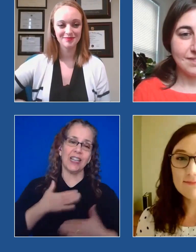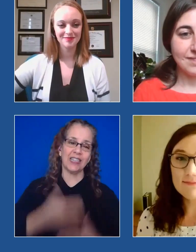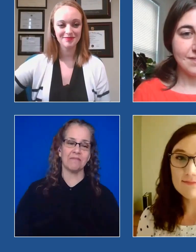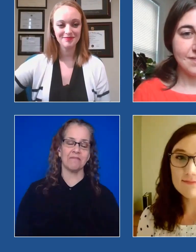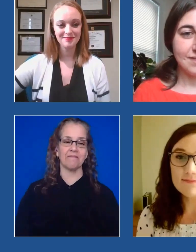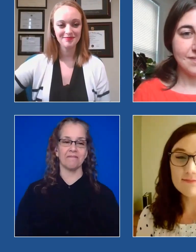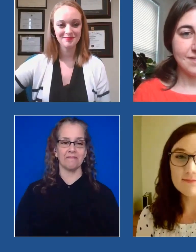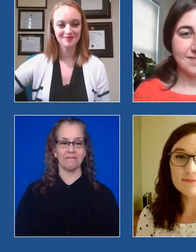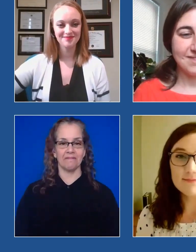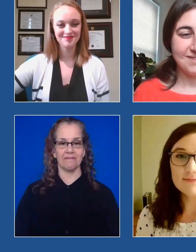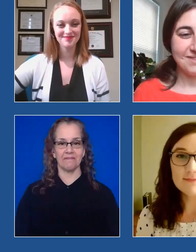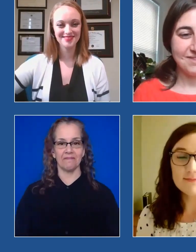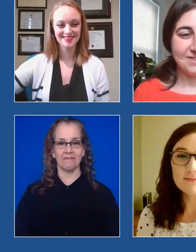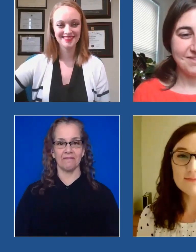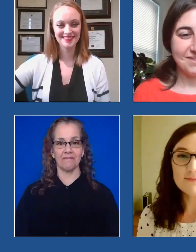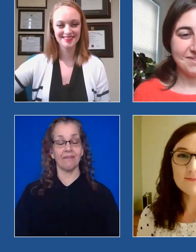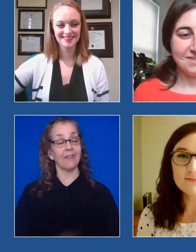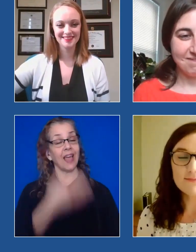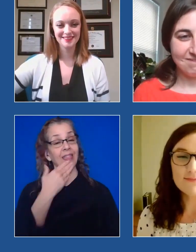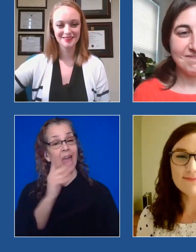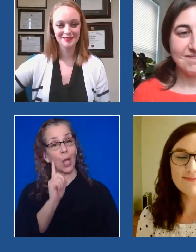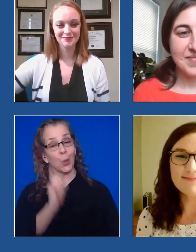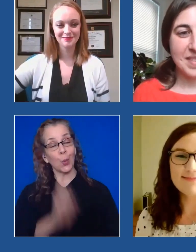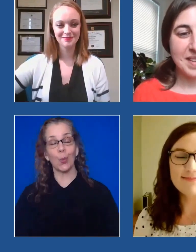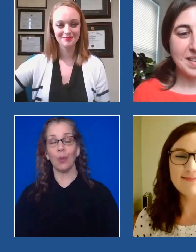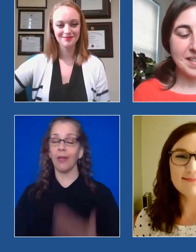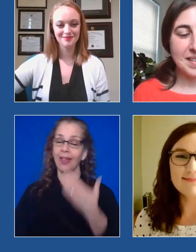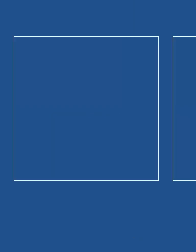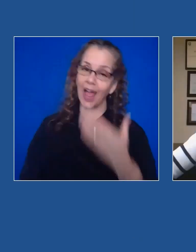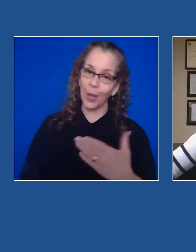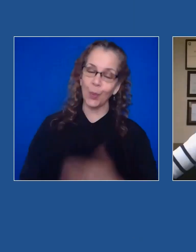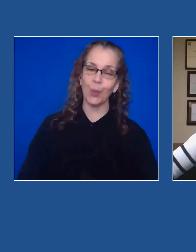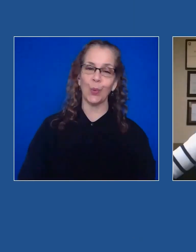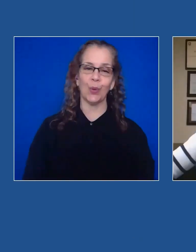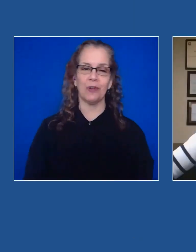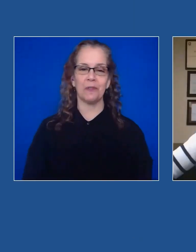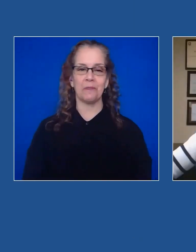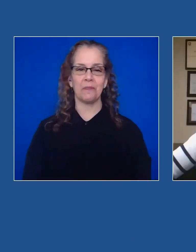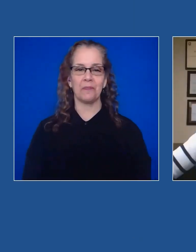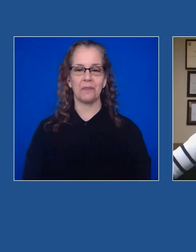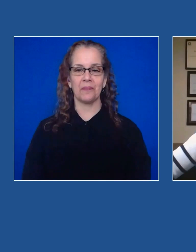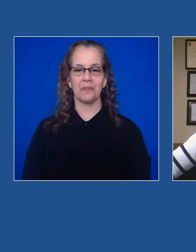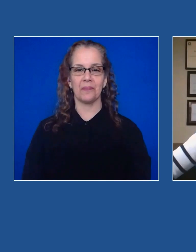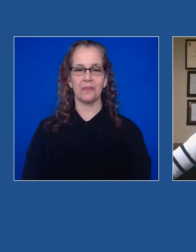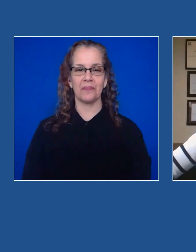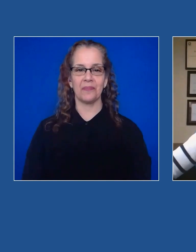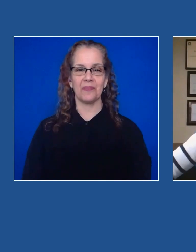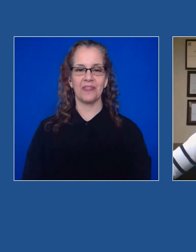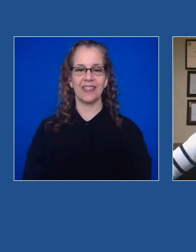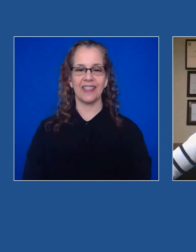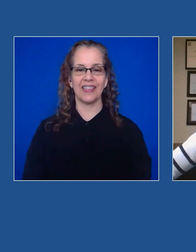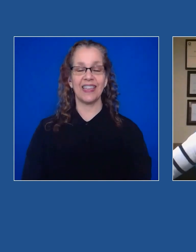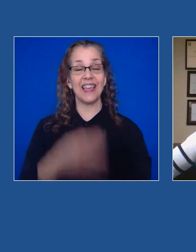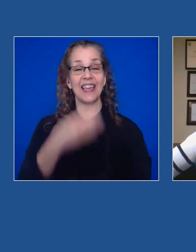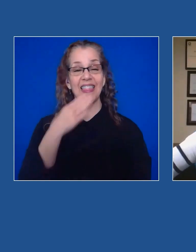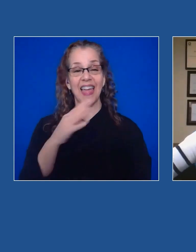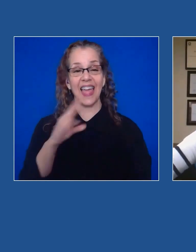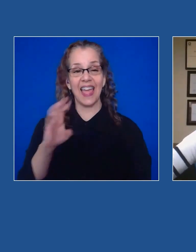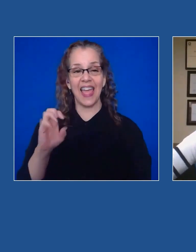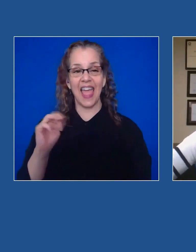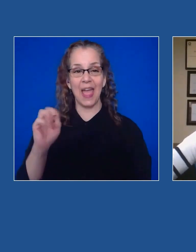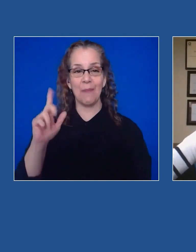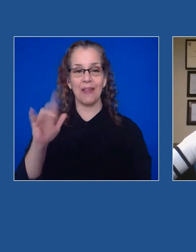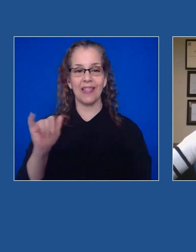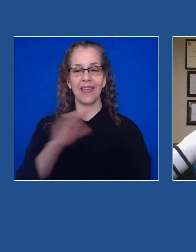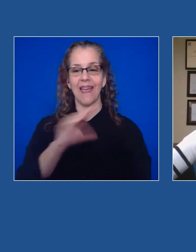Thank you. Thank you. Thanks, Emily, and all of our wonderful